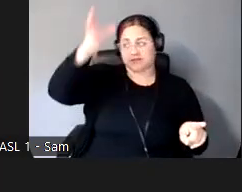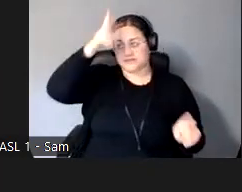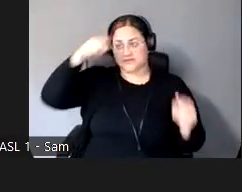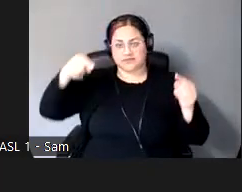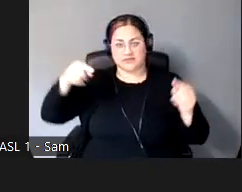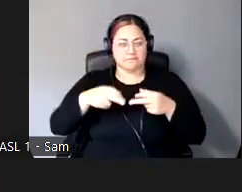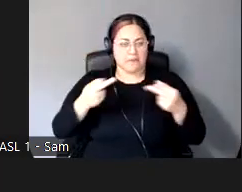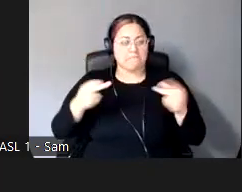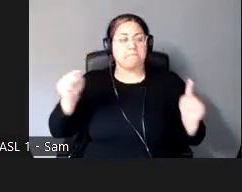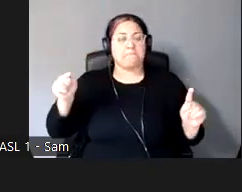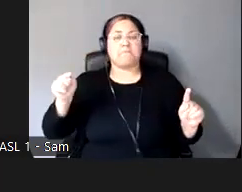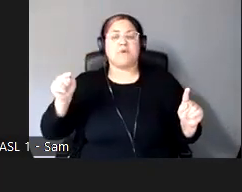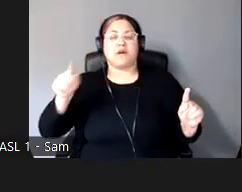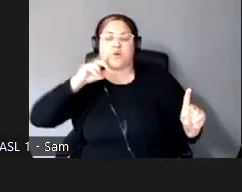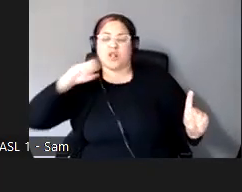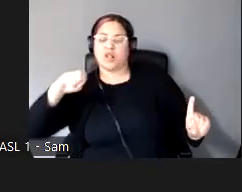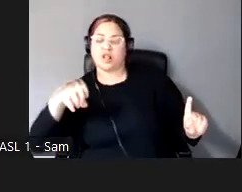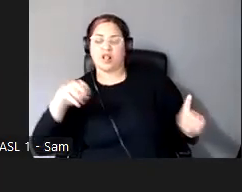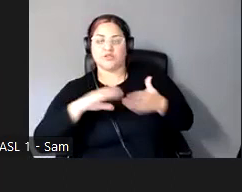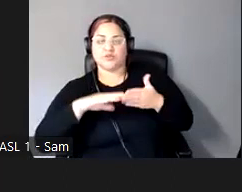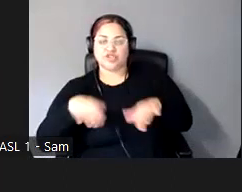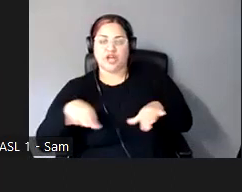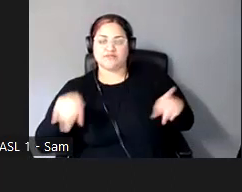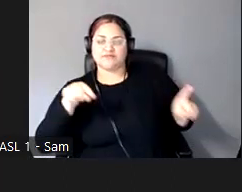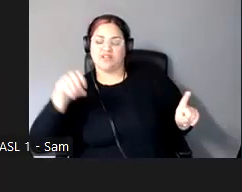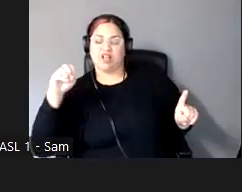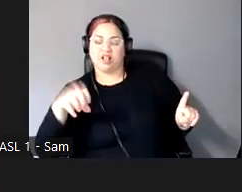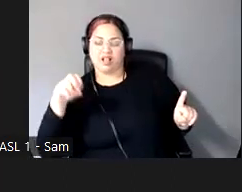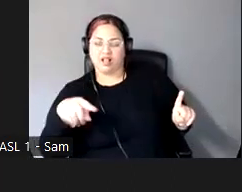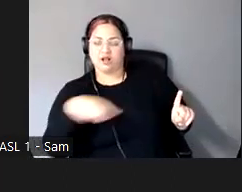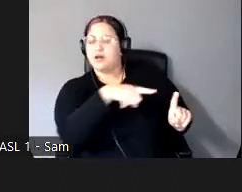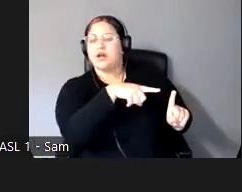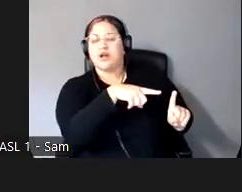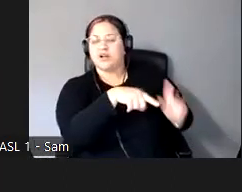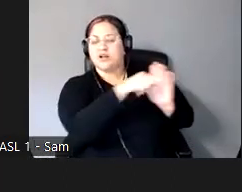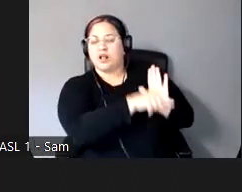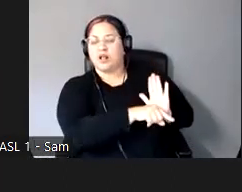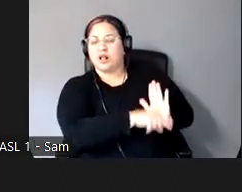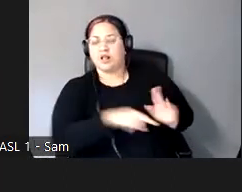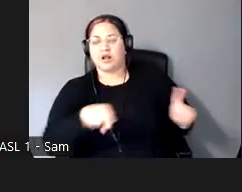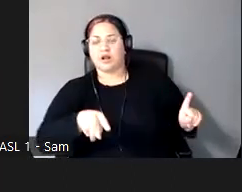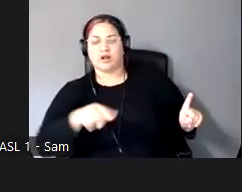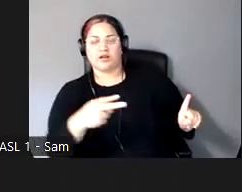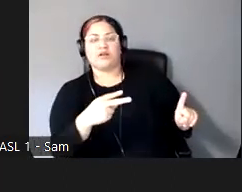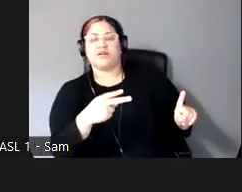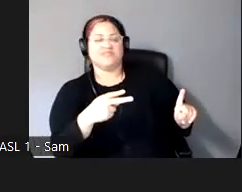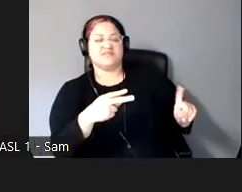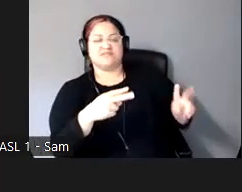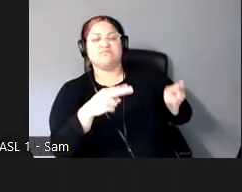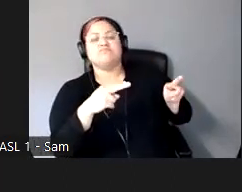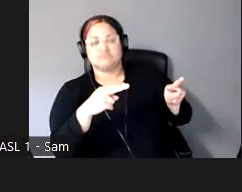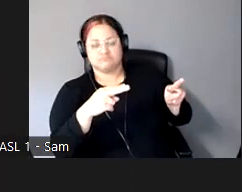non-custodial parent that might be involved in terms of a separation or a divorce, that they don't have access or